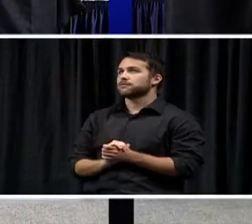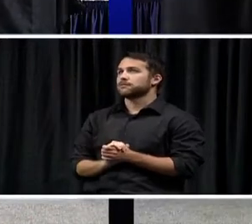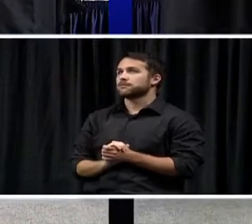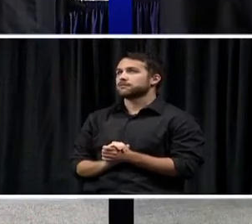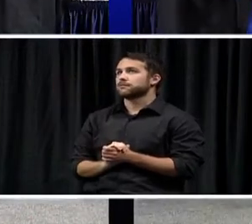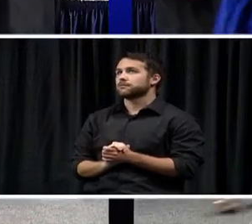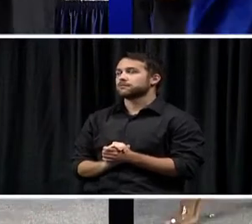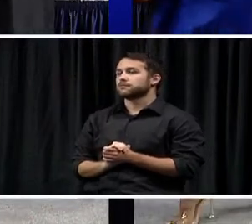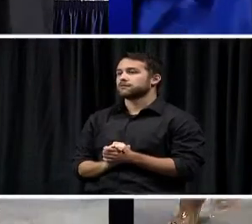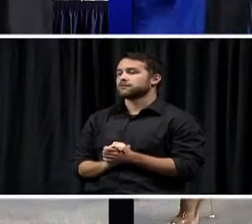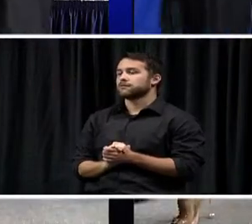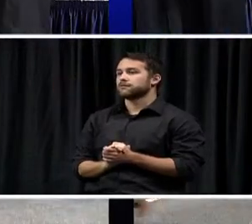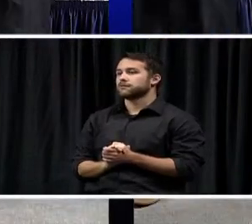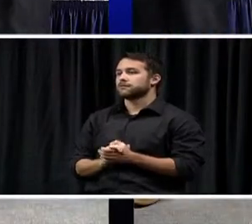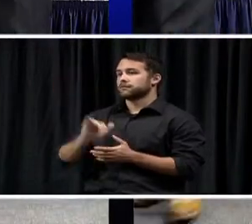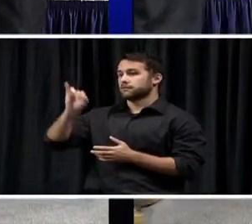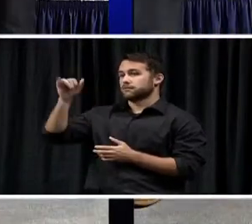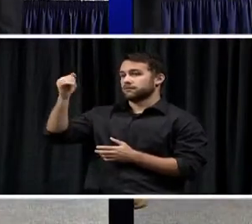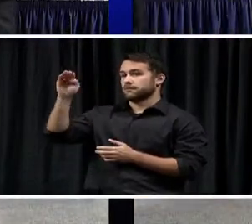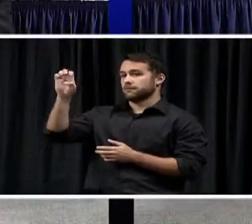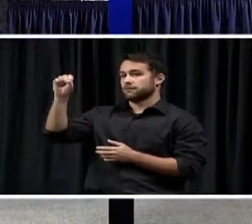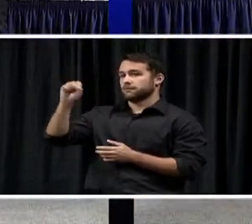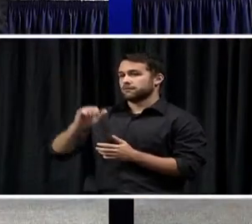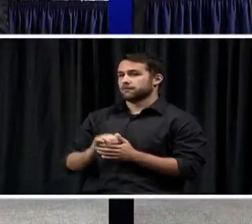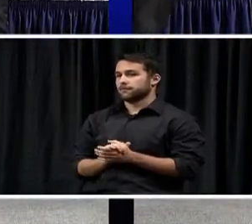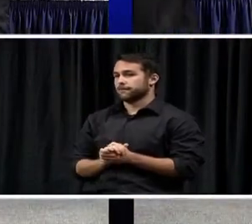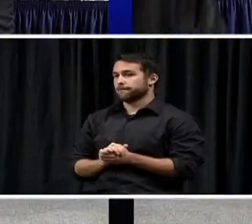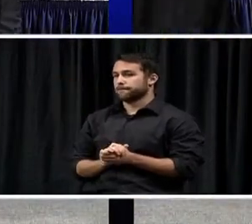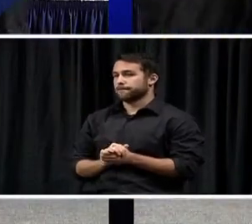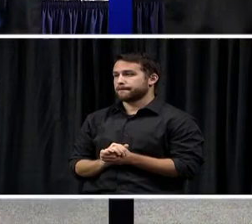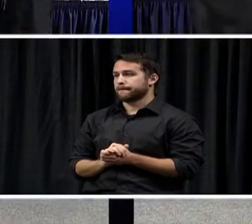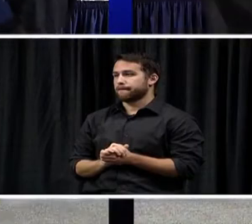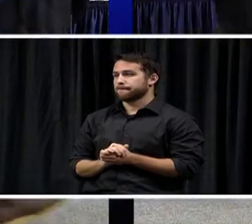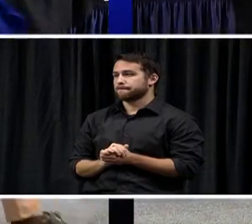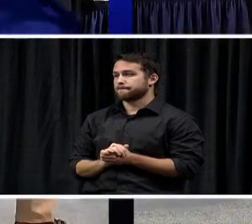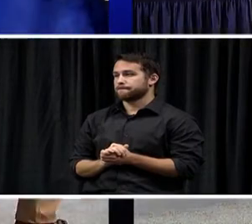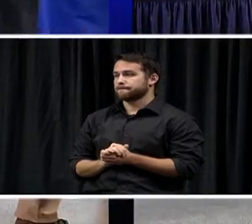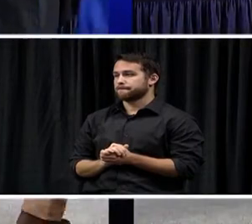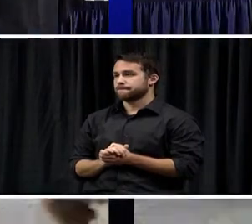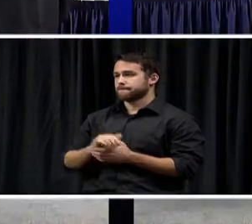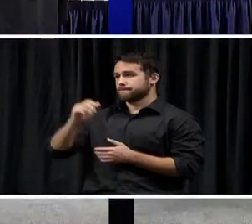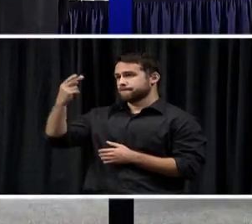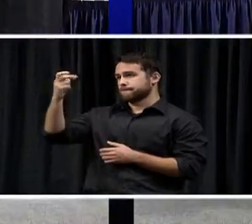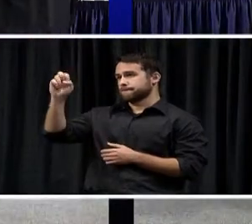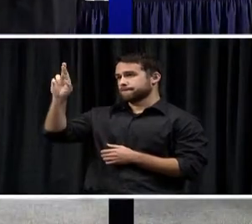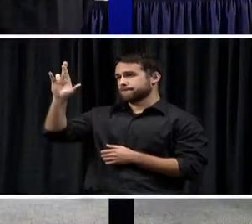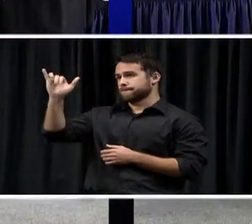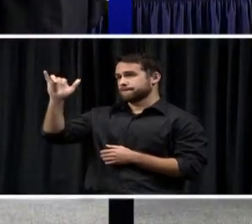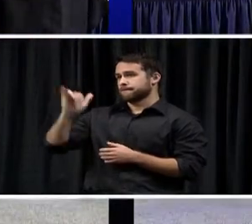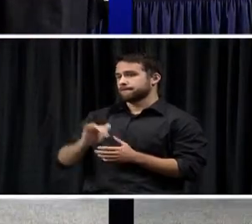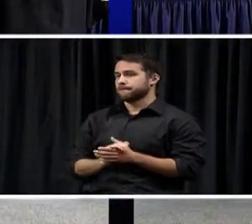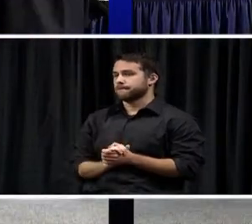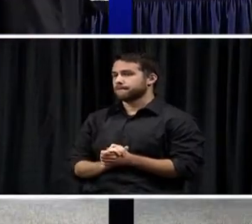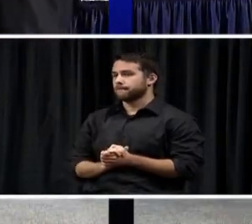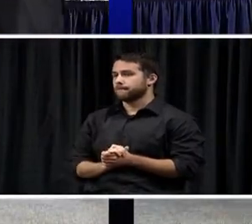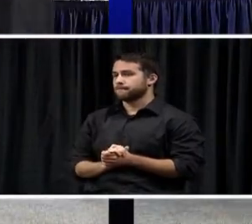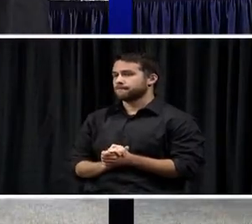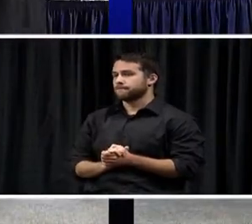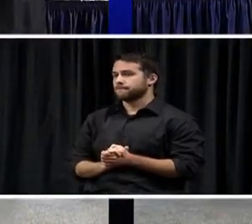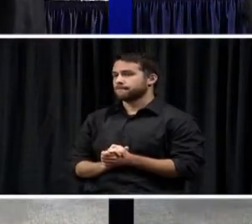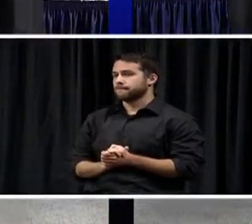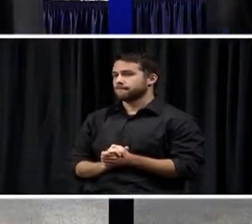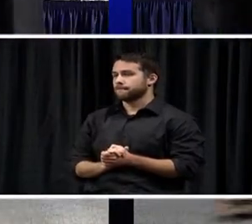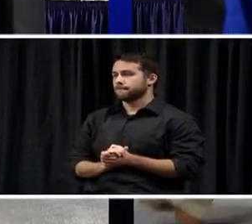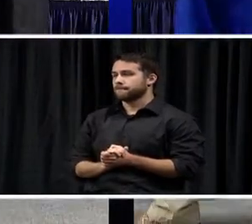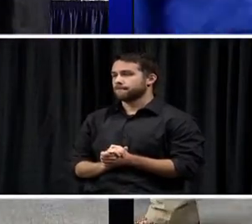Varner. James Harry Vanderpool IV. Henry William Vaughn.